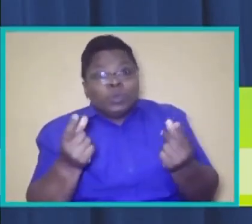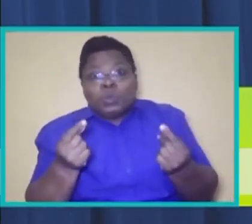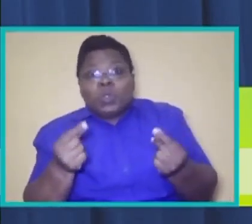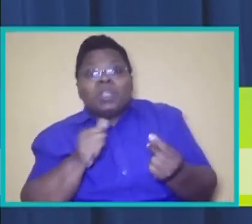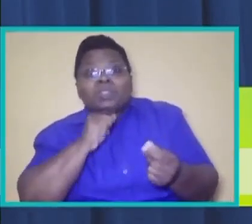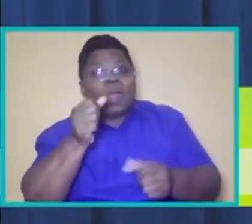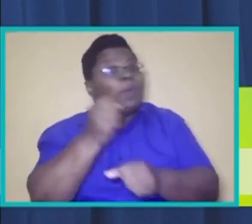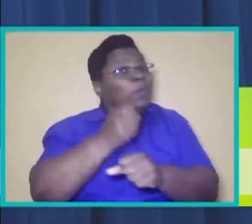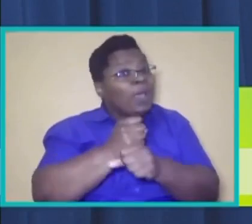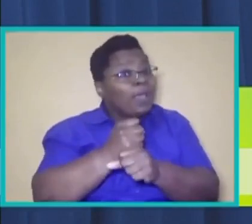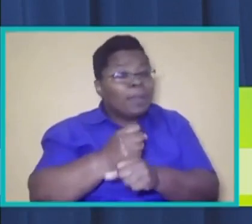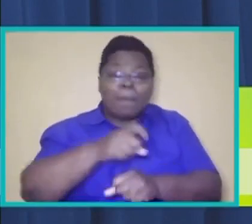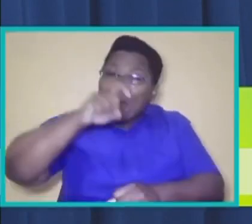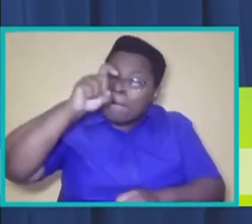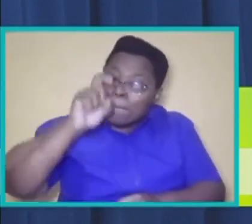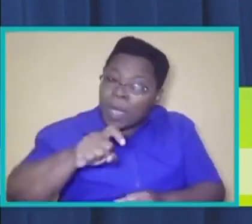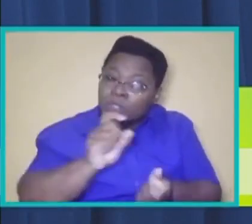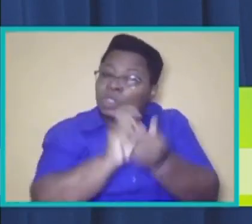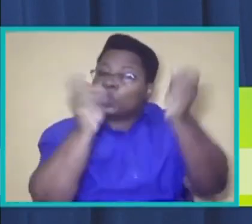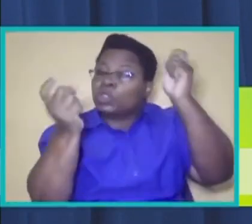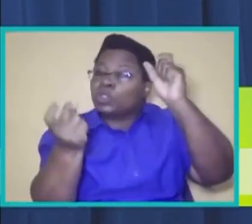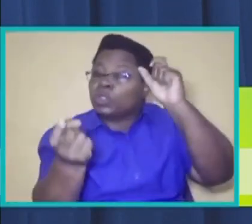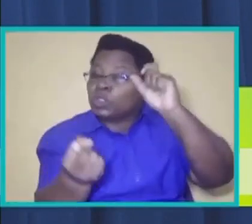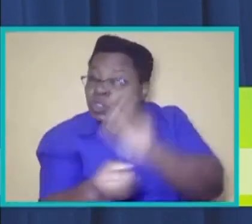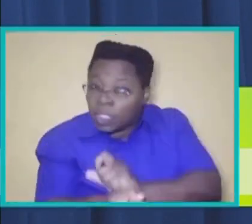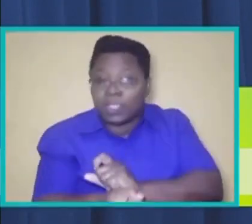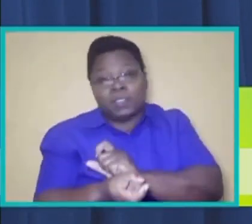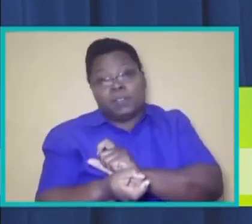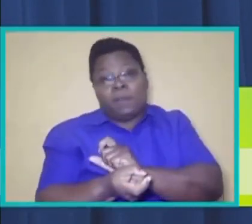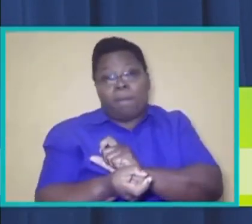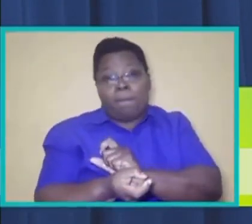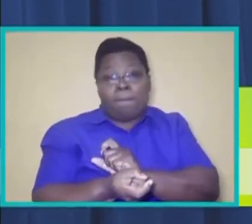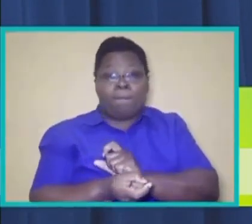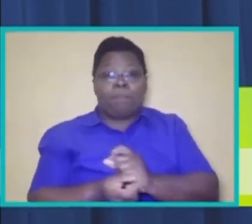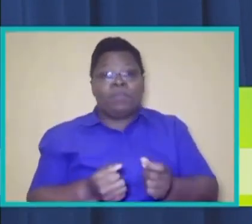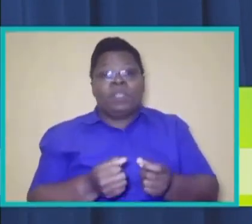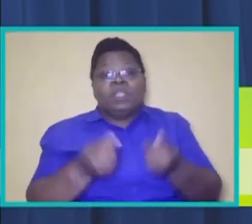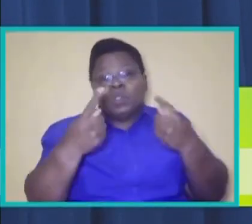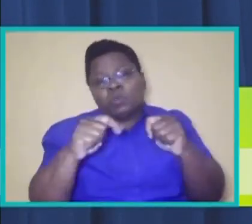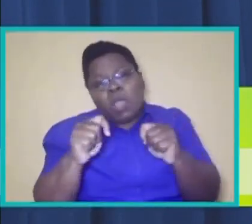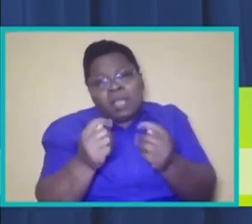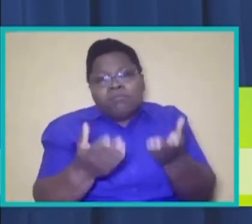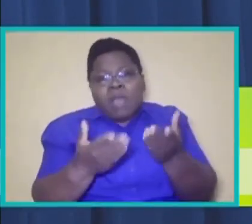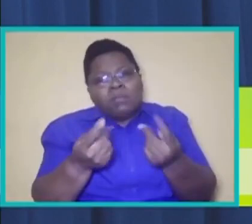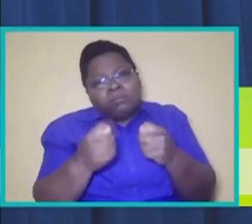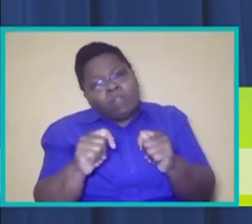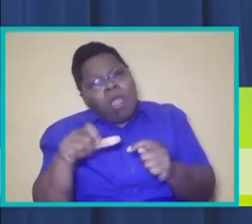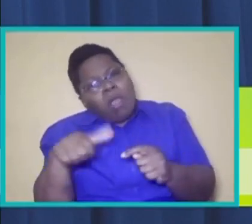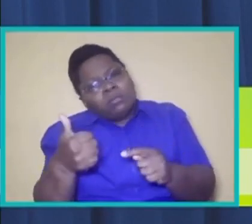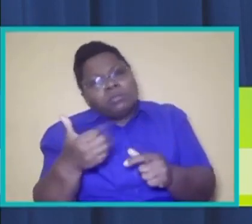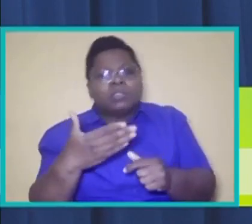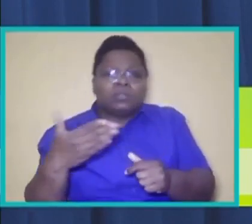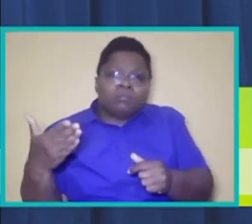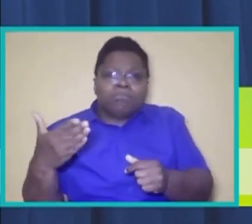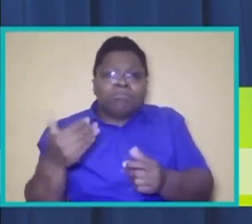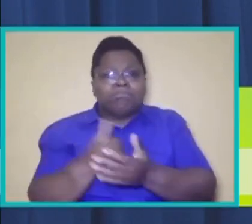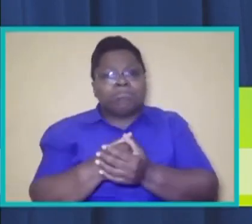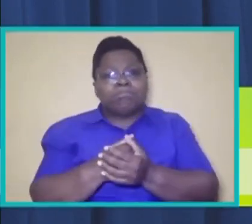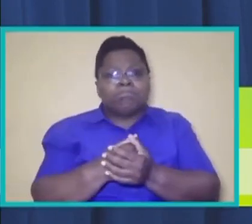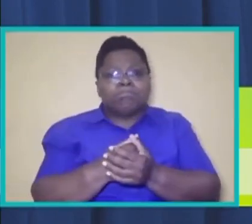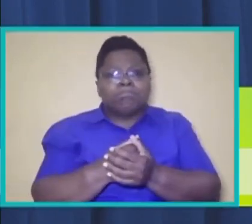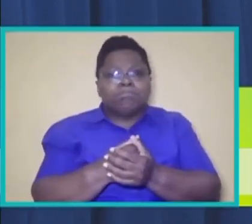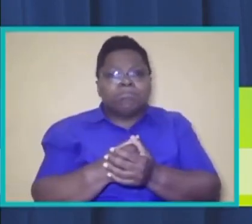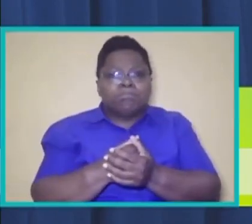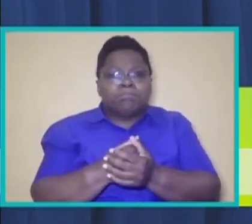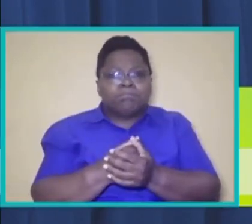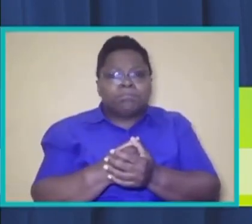working, then we need to try something different. Like any change process, you may not get everybody on board,